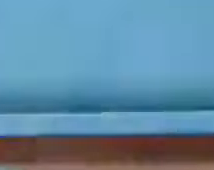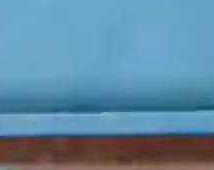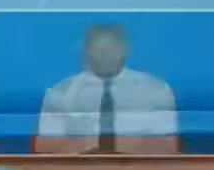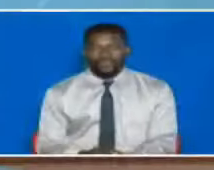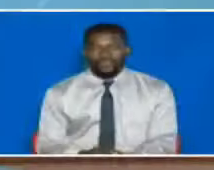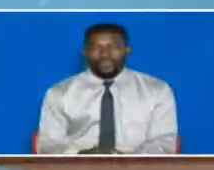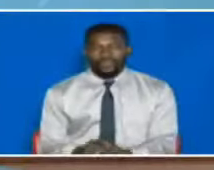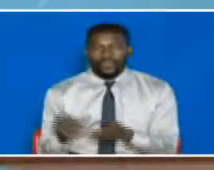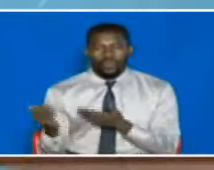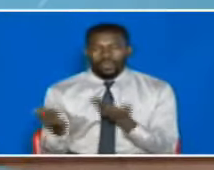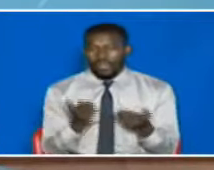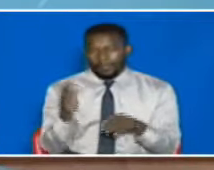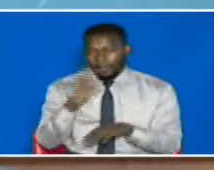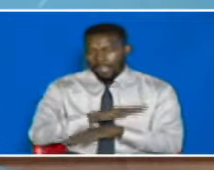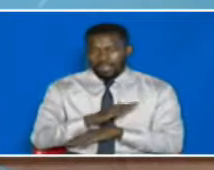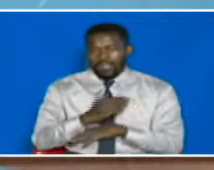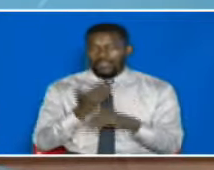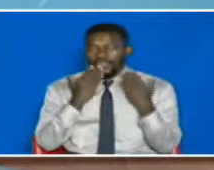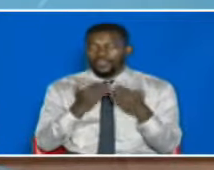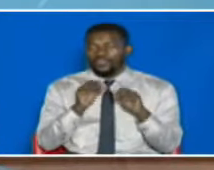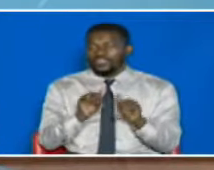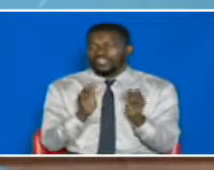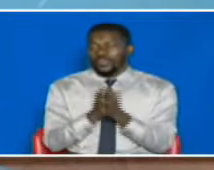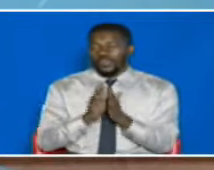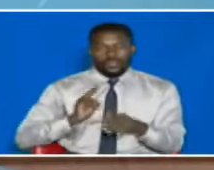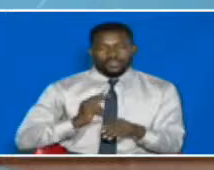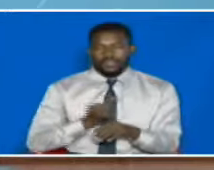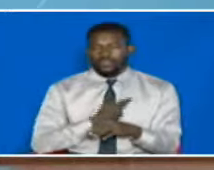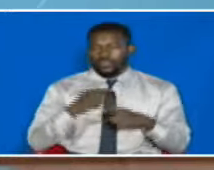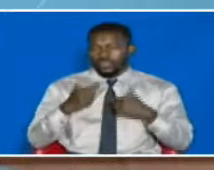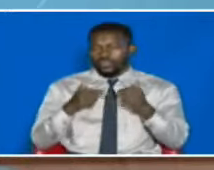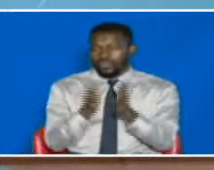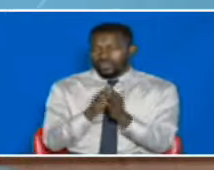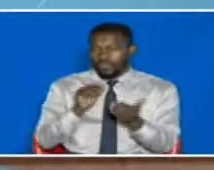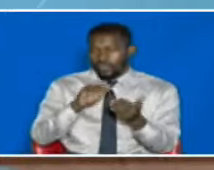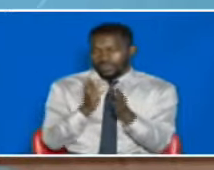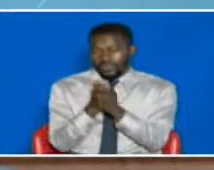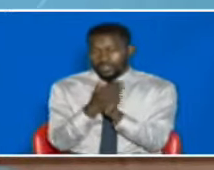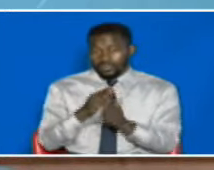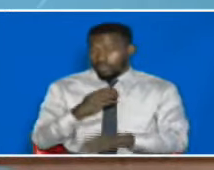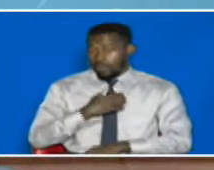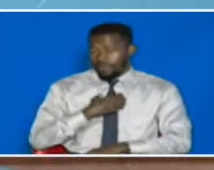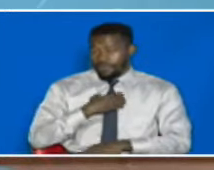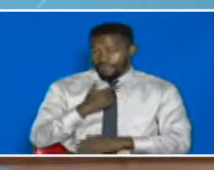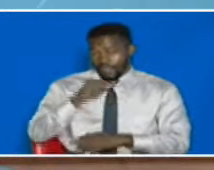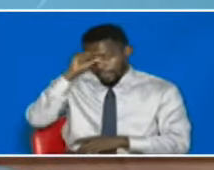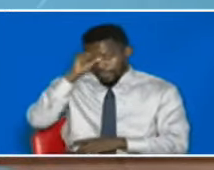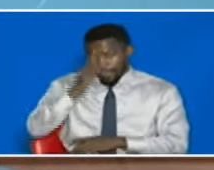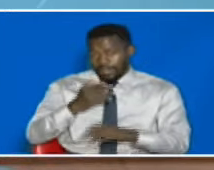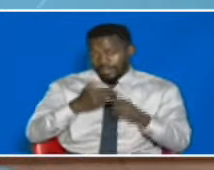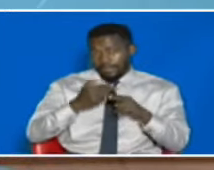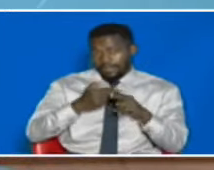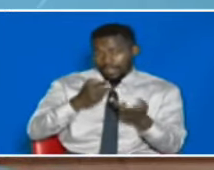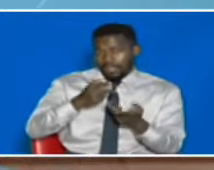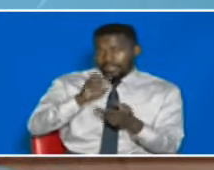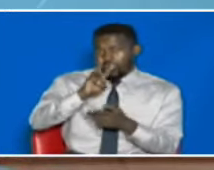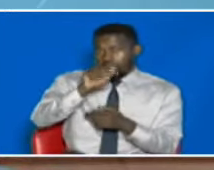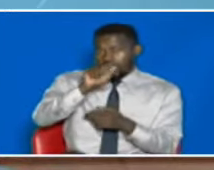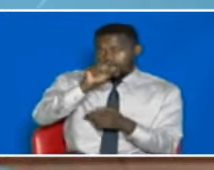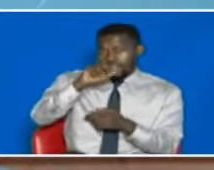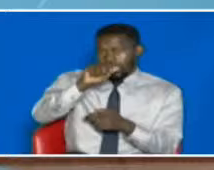Welcome back to Checkpoint. Thank you for staying with us. Let's continue informing you. Now, former Bungoma Governor Wycliffe Wangamati has blamed